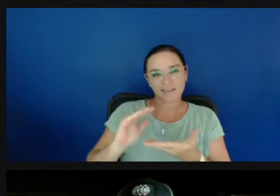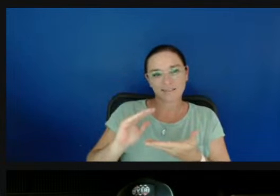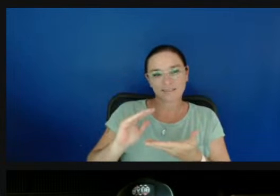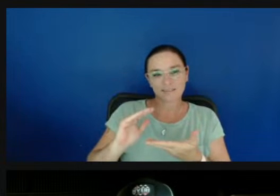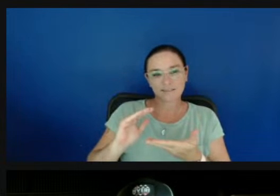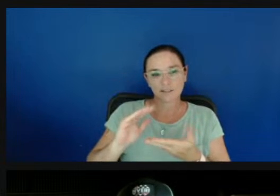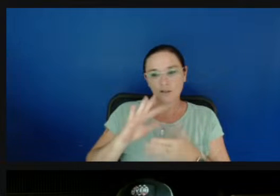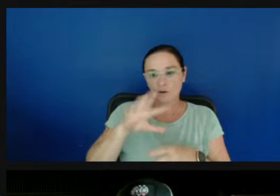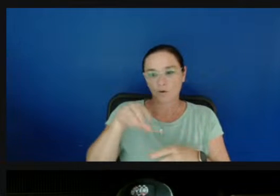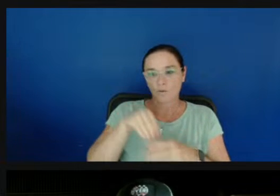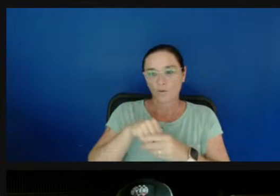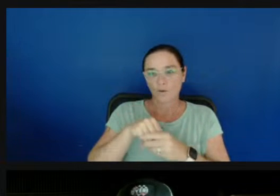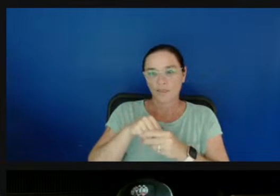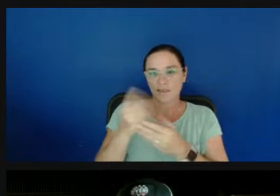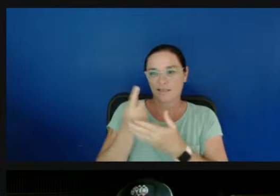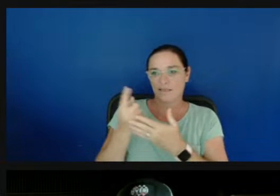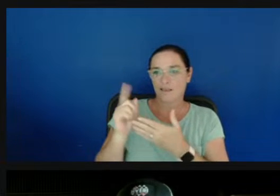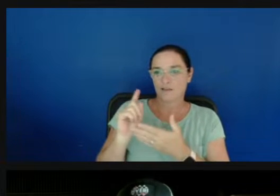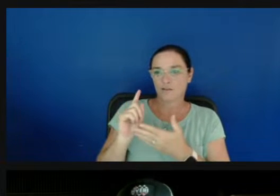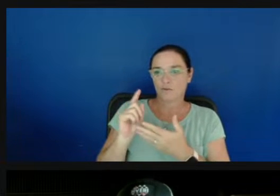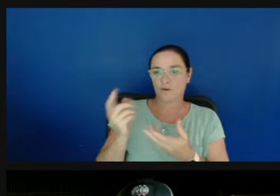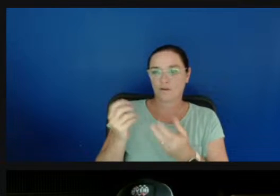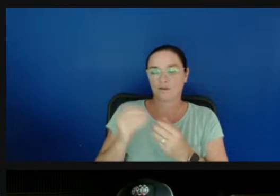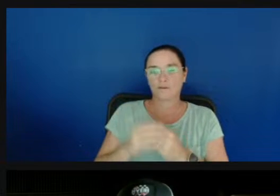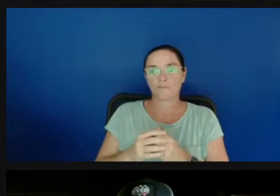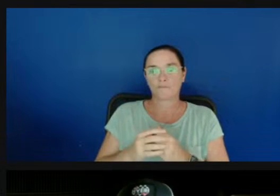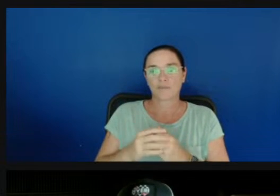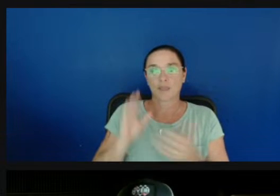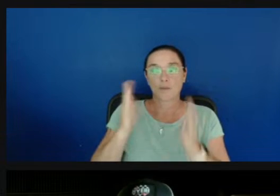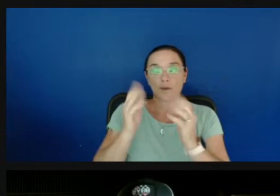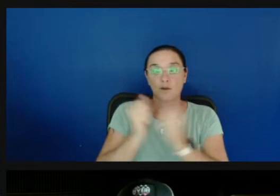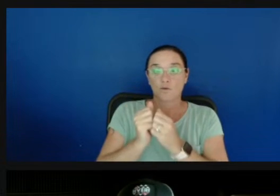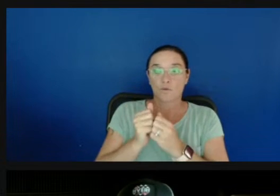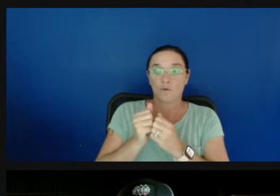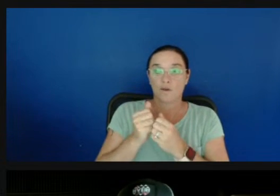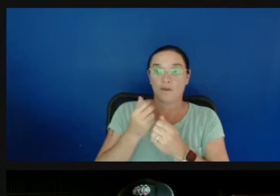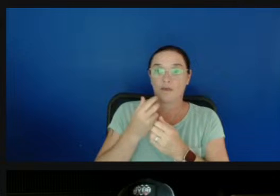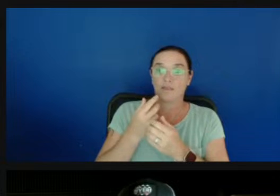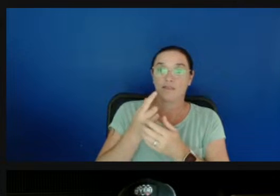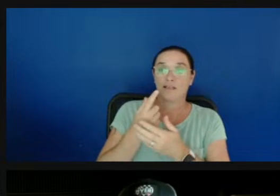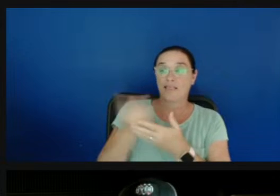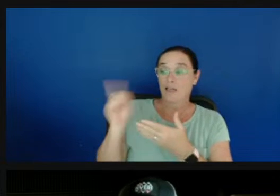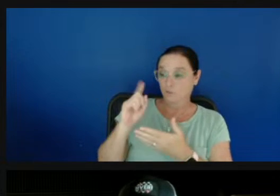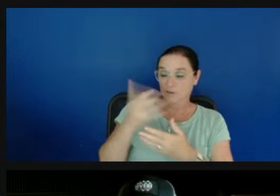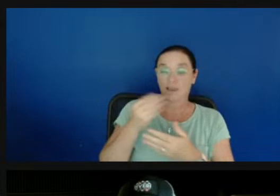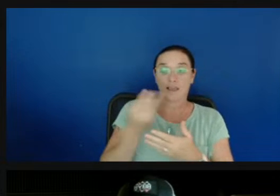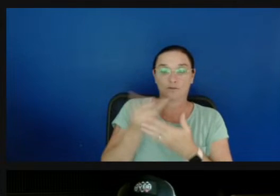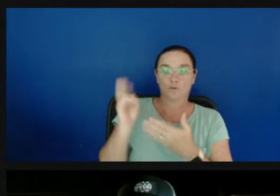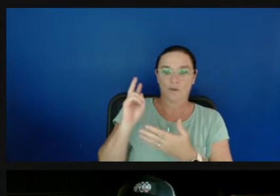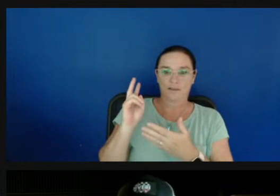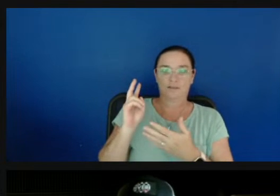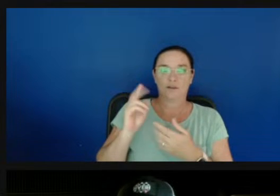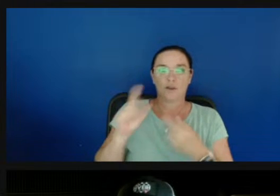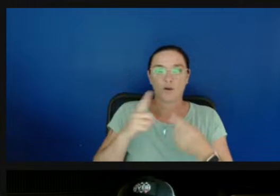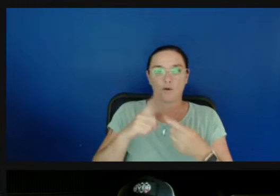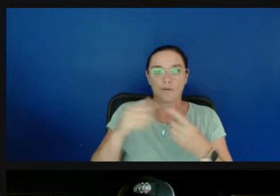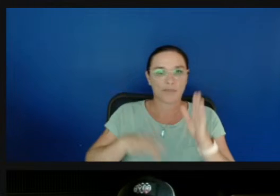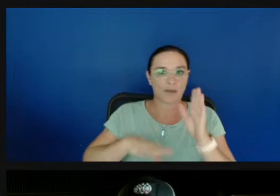last week than the previous week and the week before that, which was the week of the crisis in the Upper East Rift Zone.